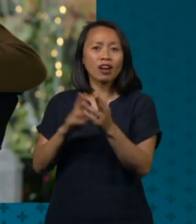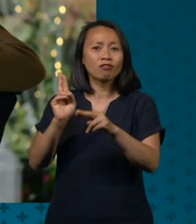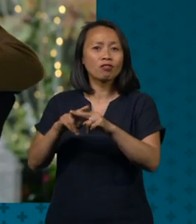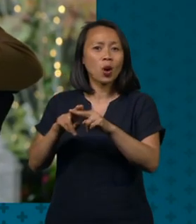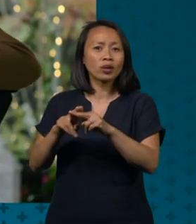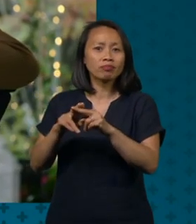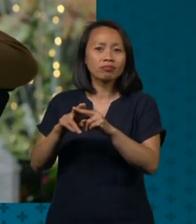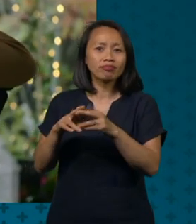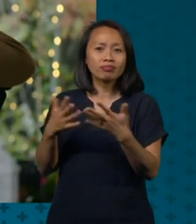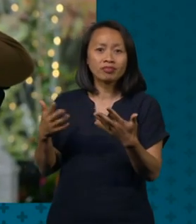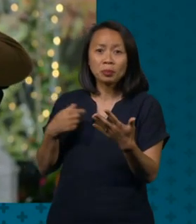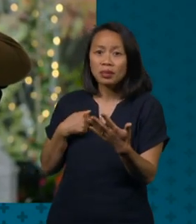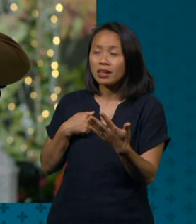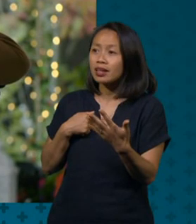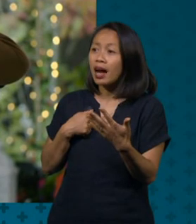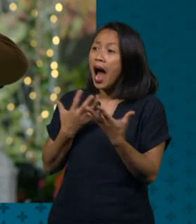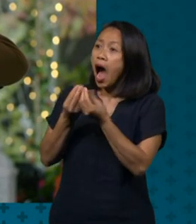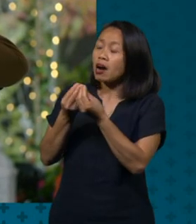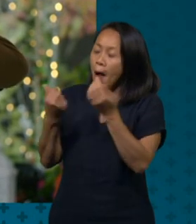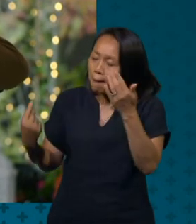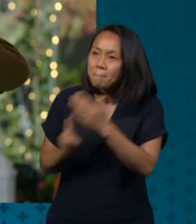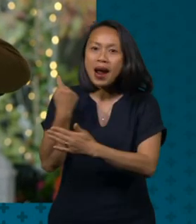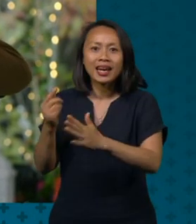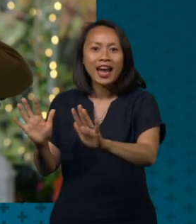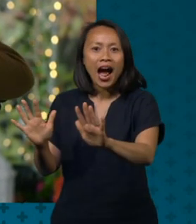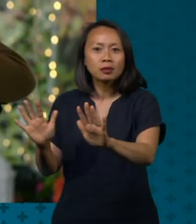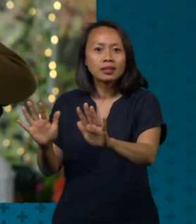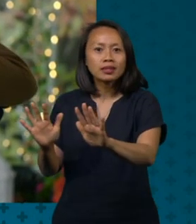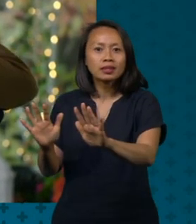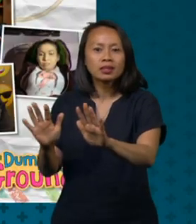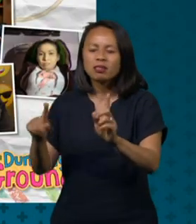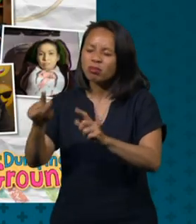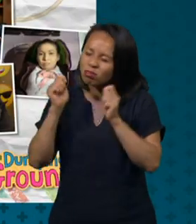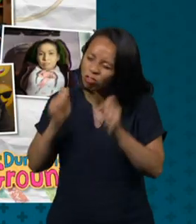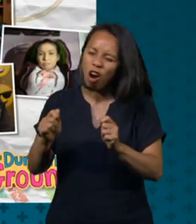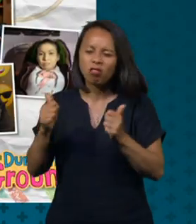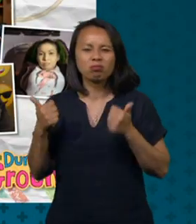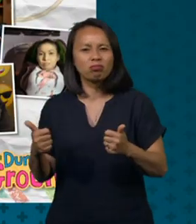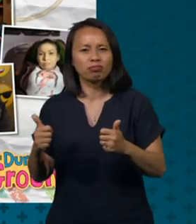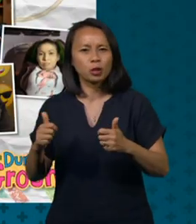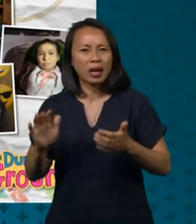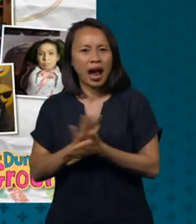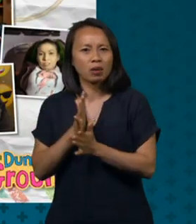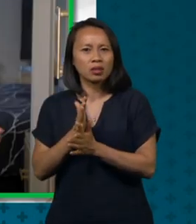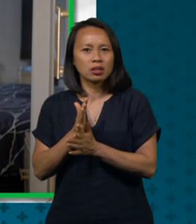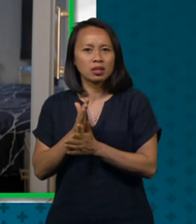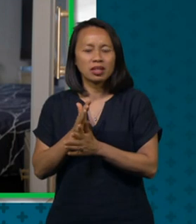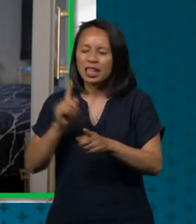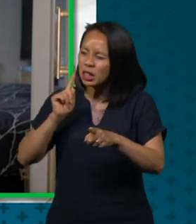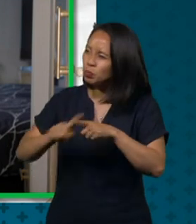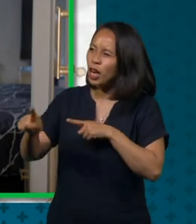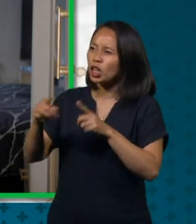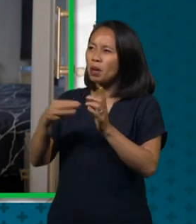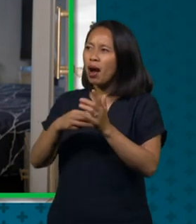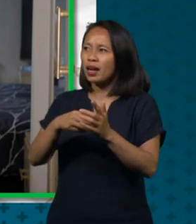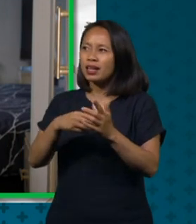And they both deserve to be happy so much, especially Mike. So, thanks for watching. I know being